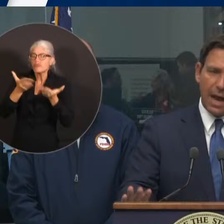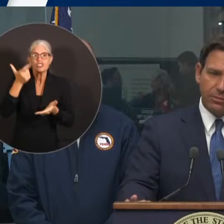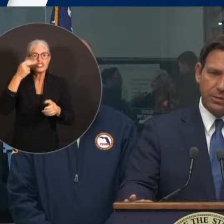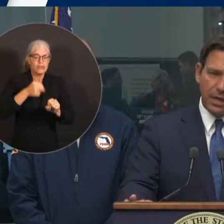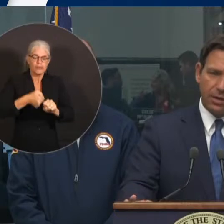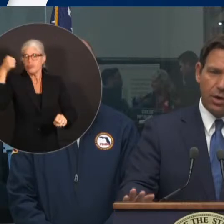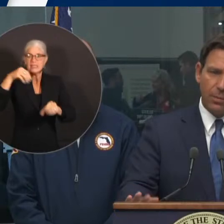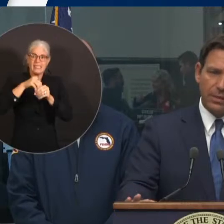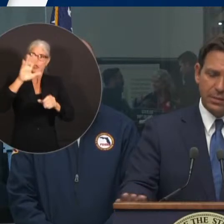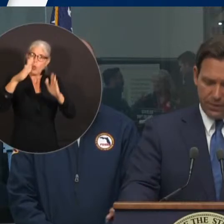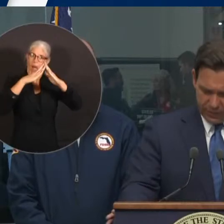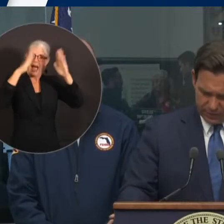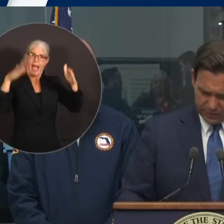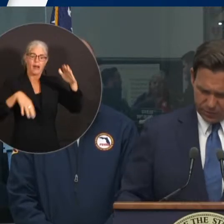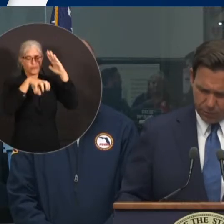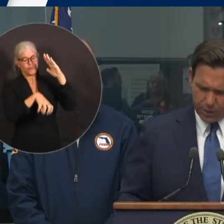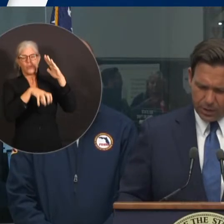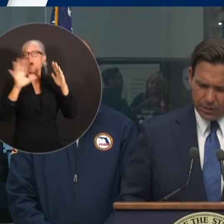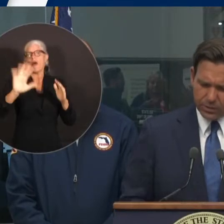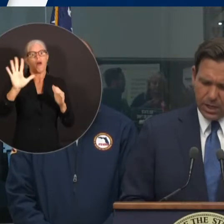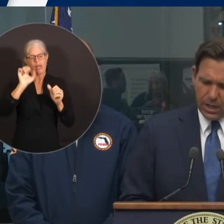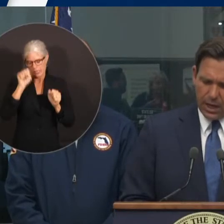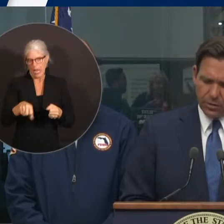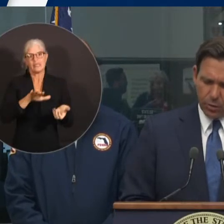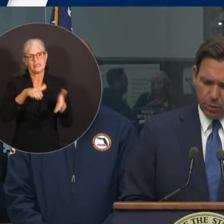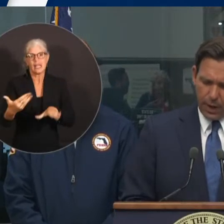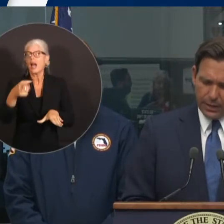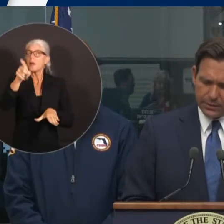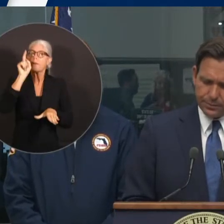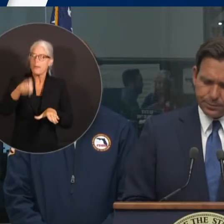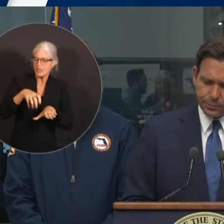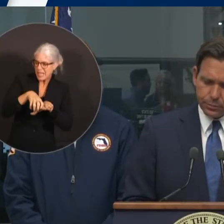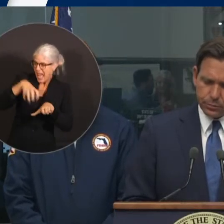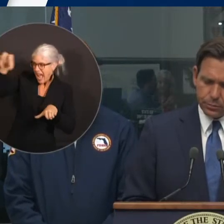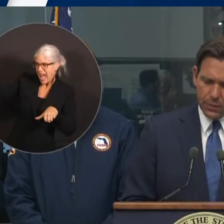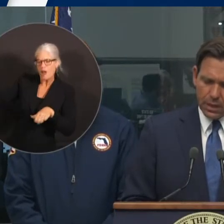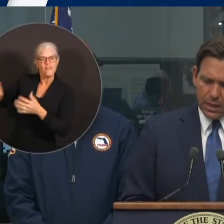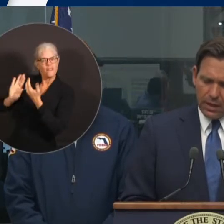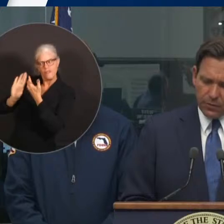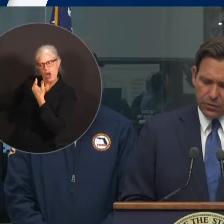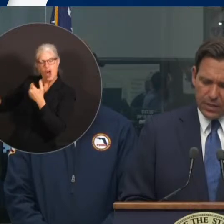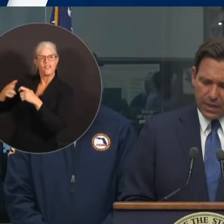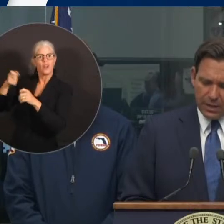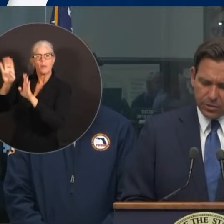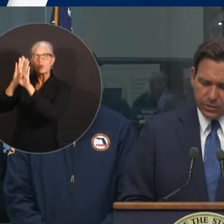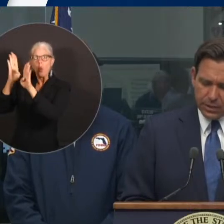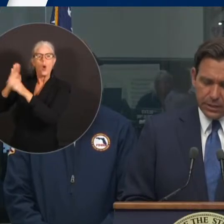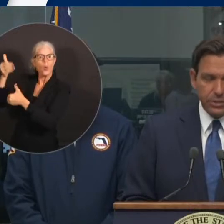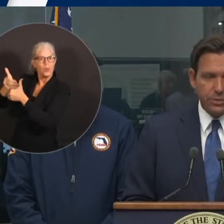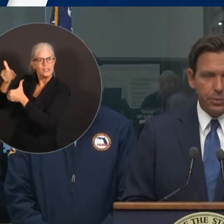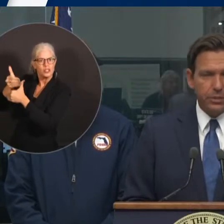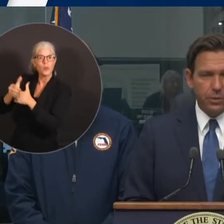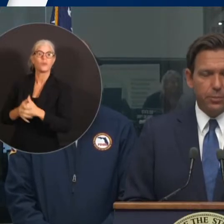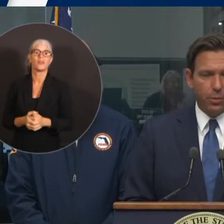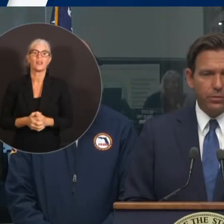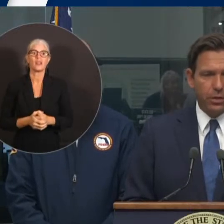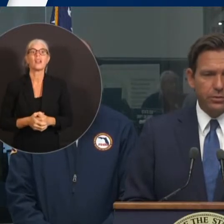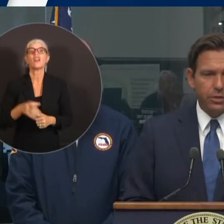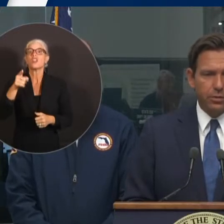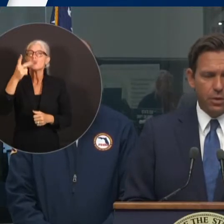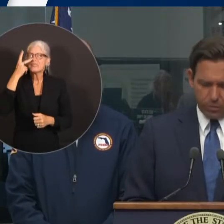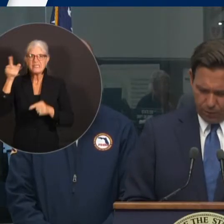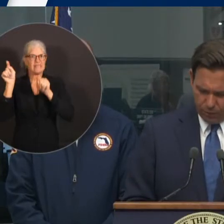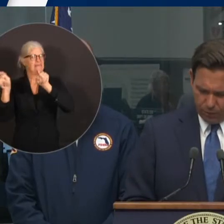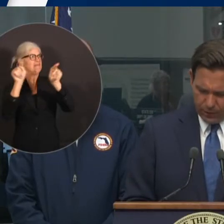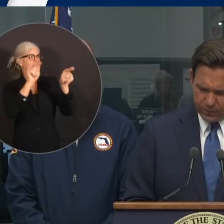sure it's outside the home at a safe distance from windows and doorways. If you see dangerous conditions, please report those